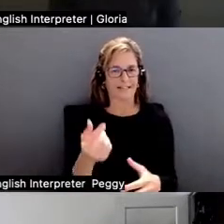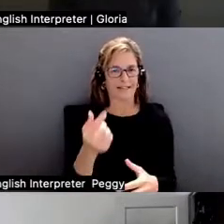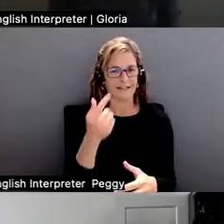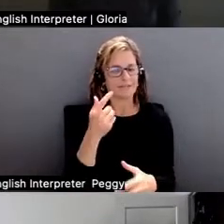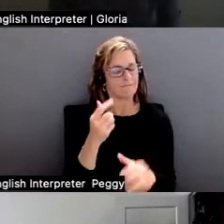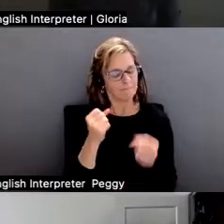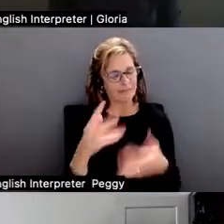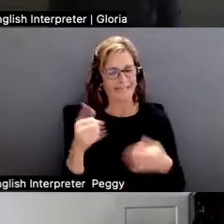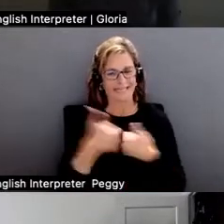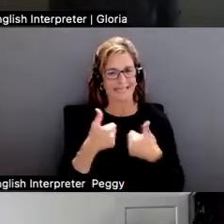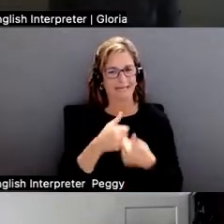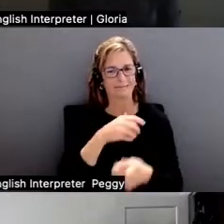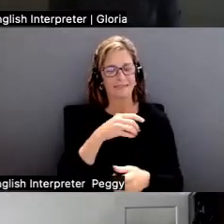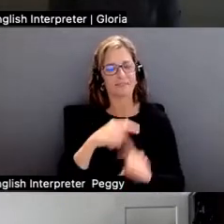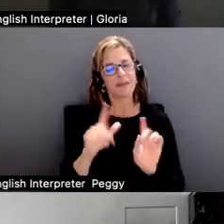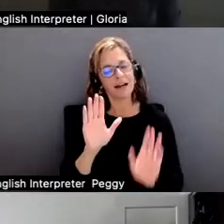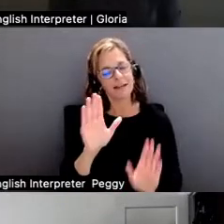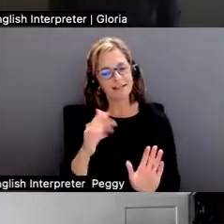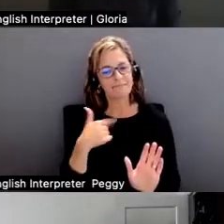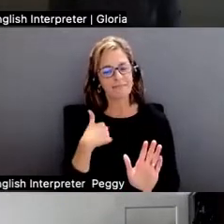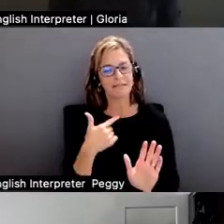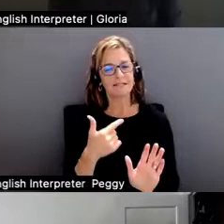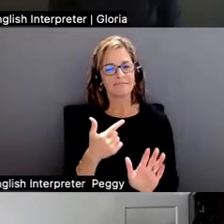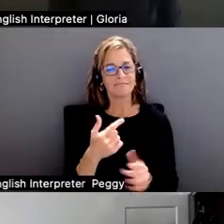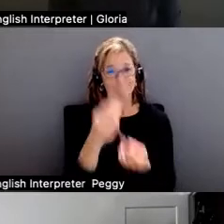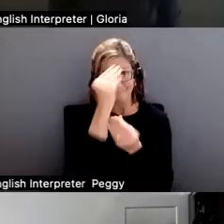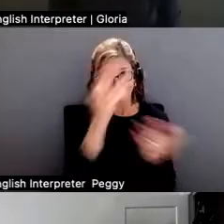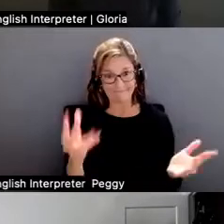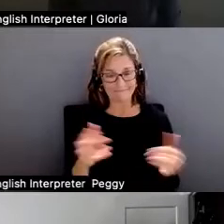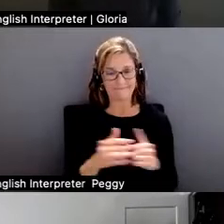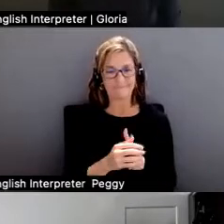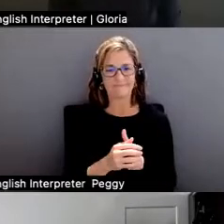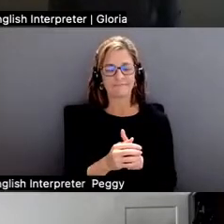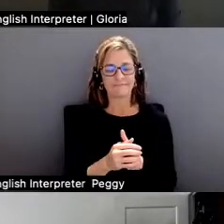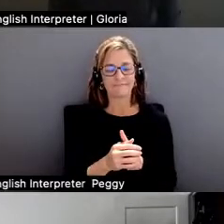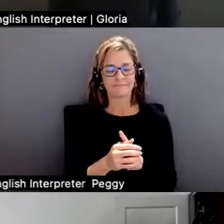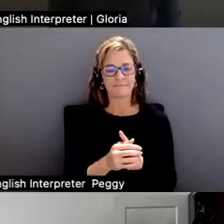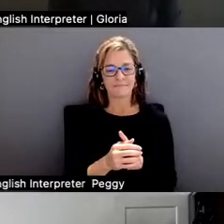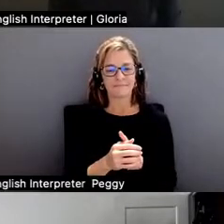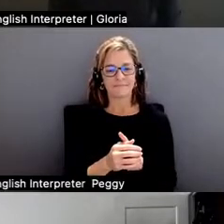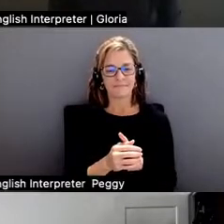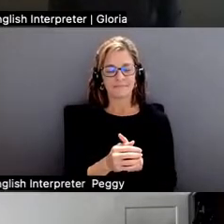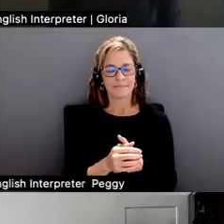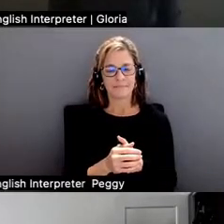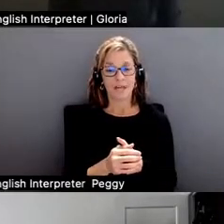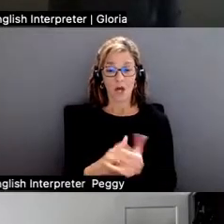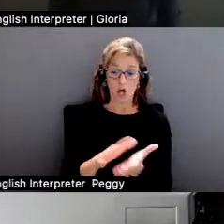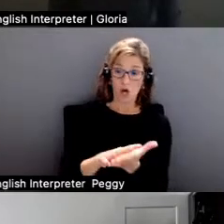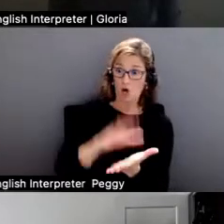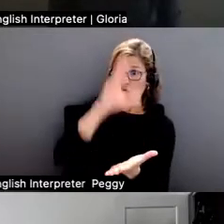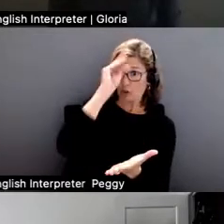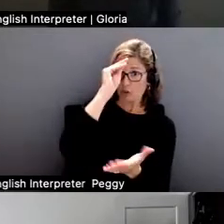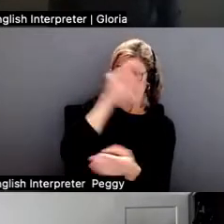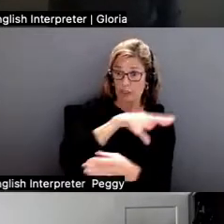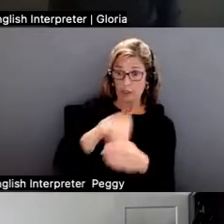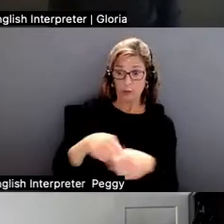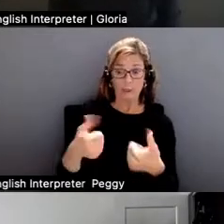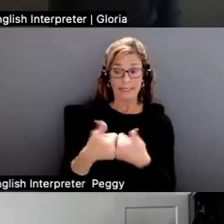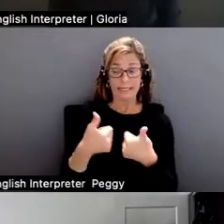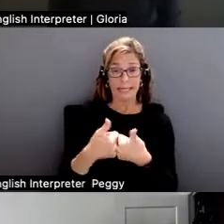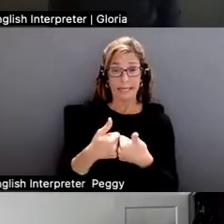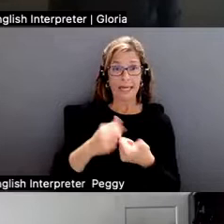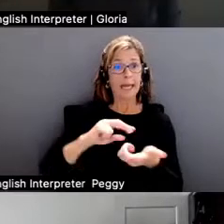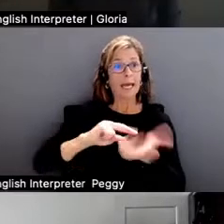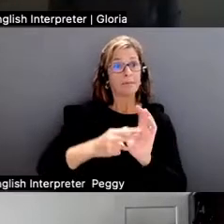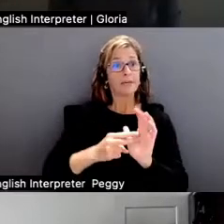things that I have to point out is that having a game as part of learning doesn't just automatically create a